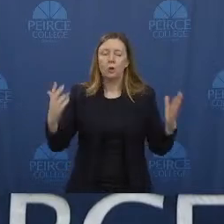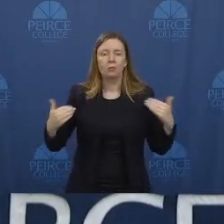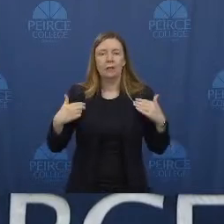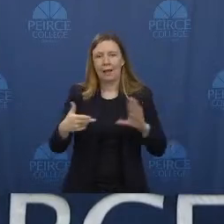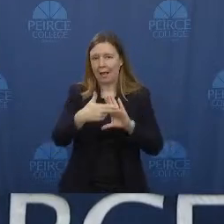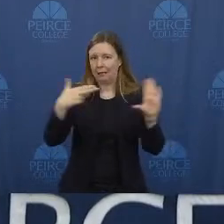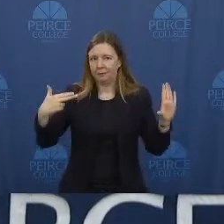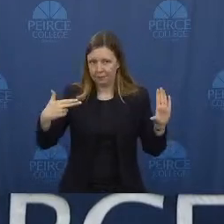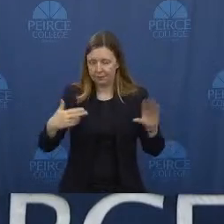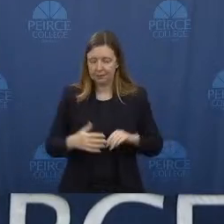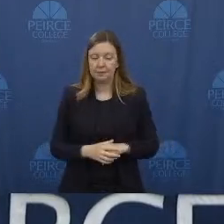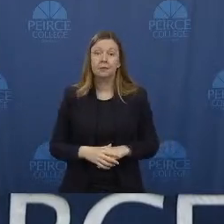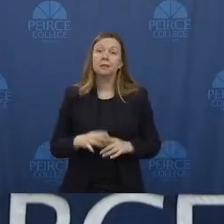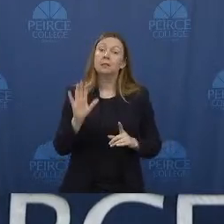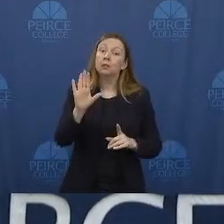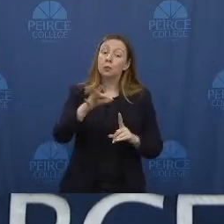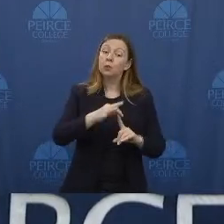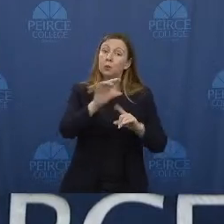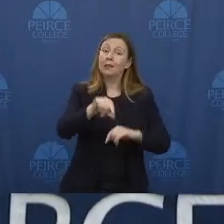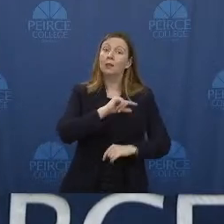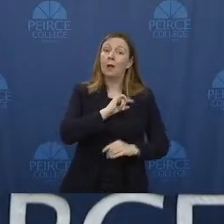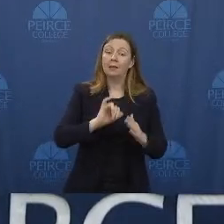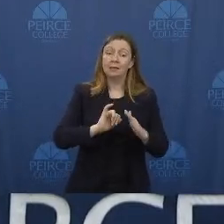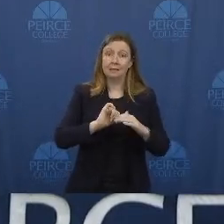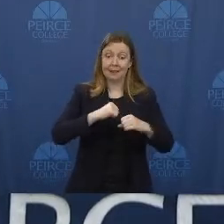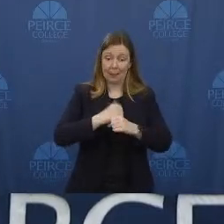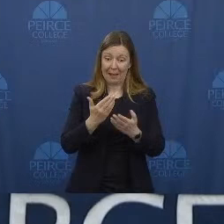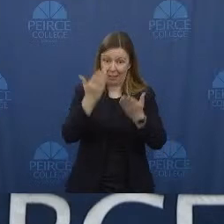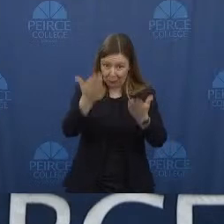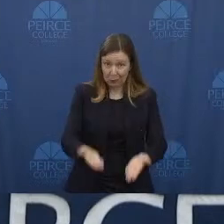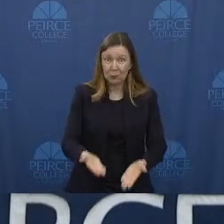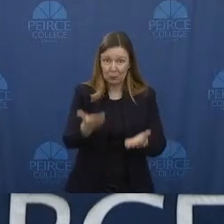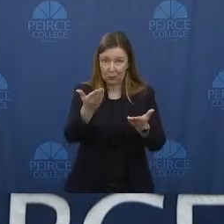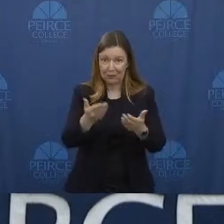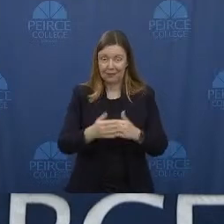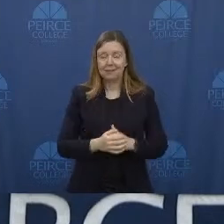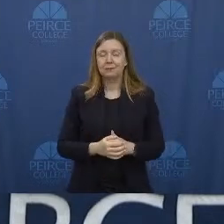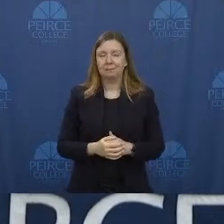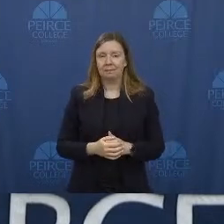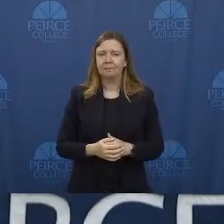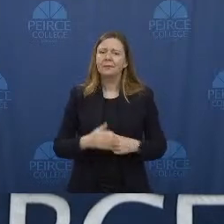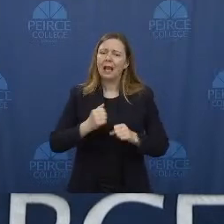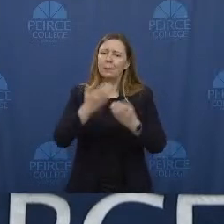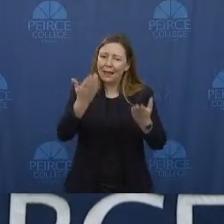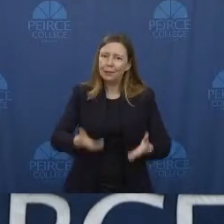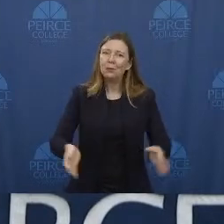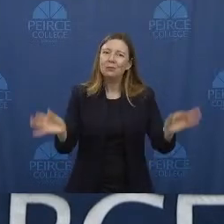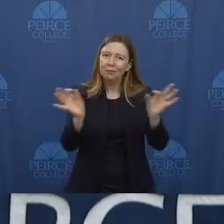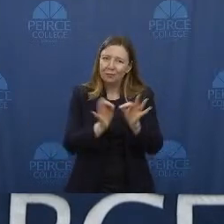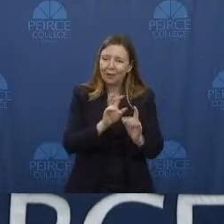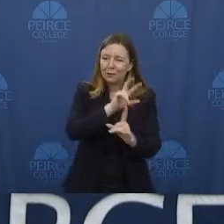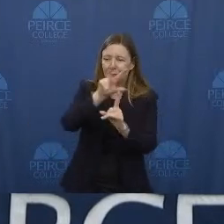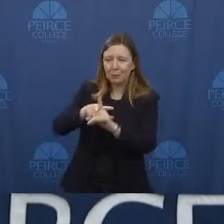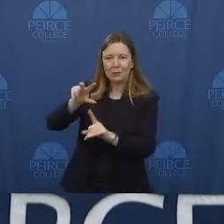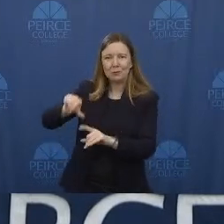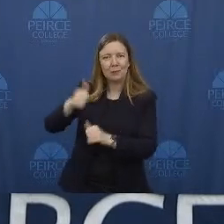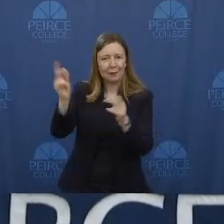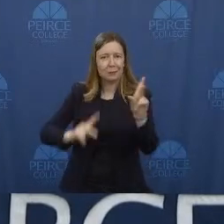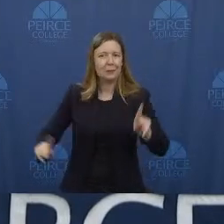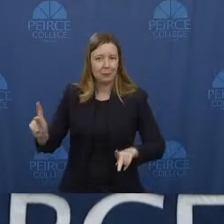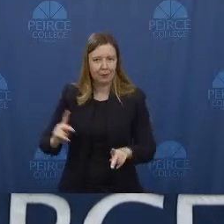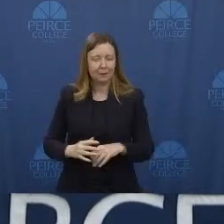one. The unique qualities that make you, you, and make you valuable to those around